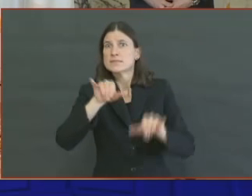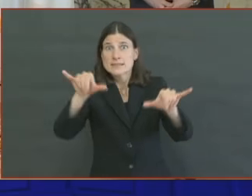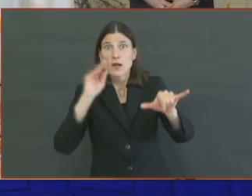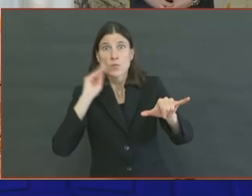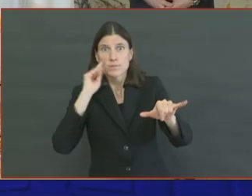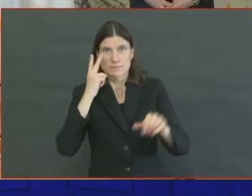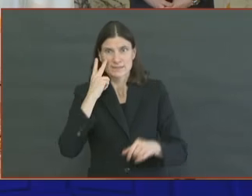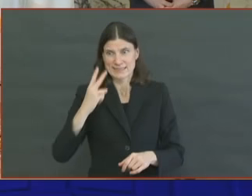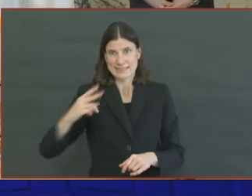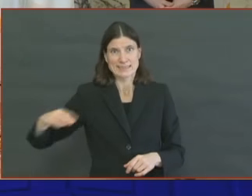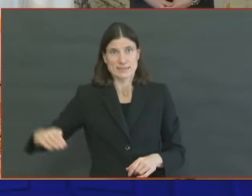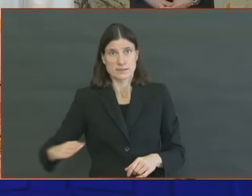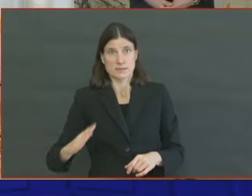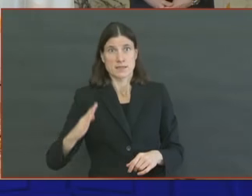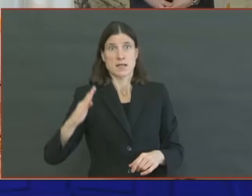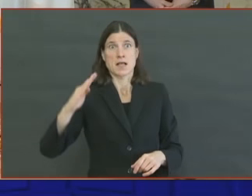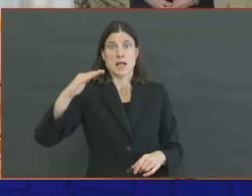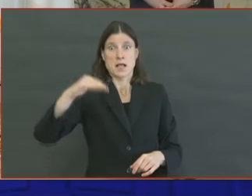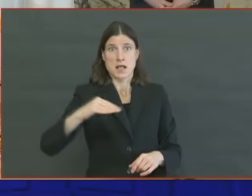is a critical motivator.